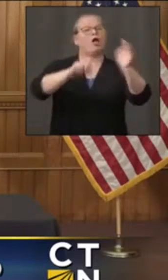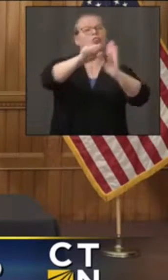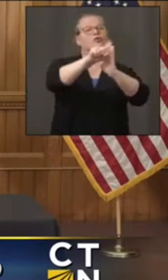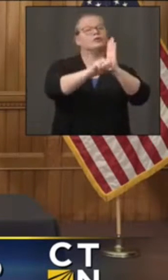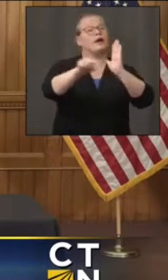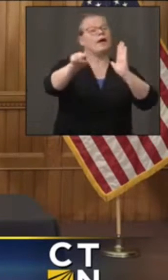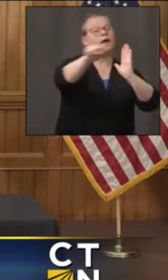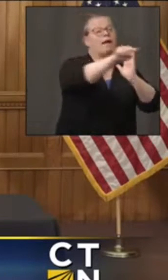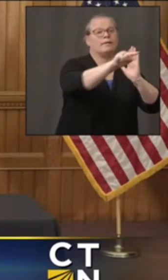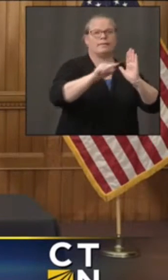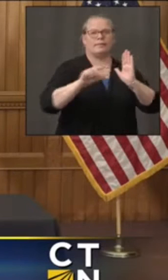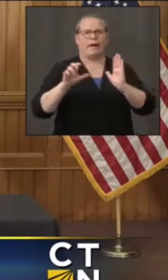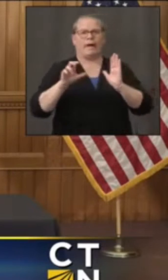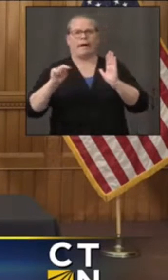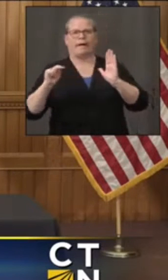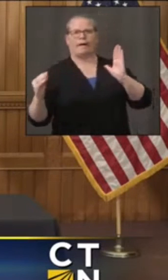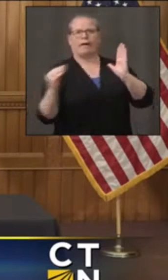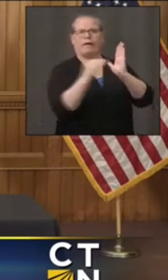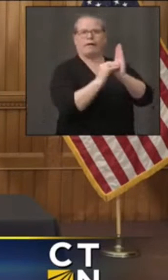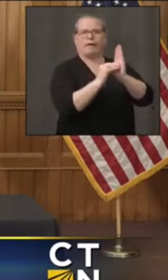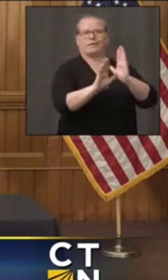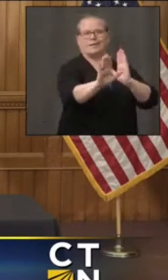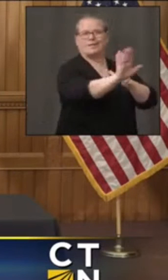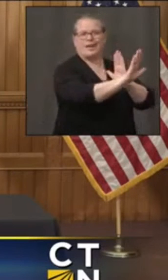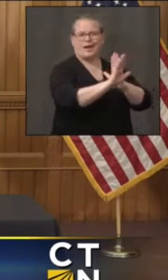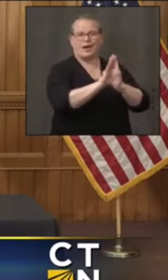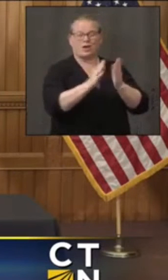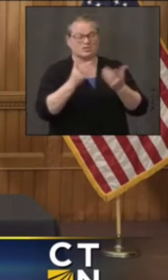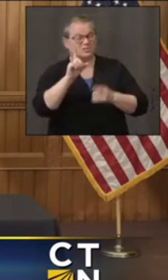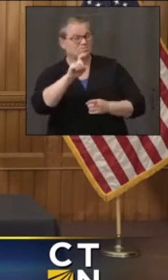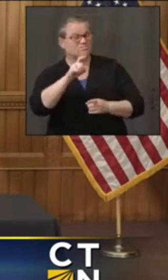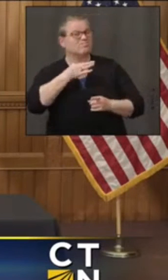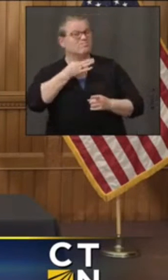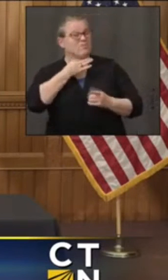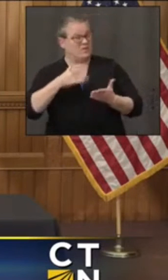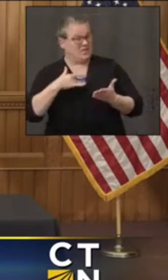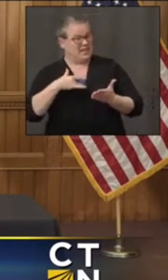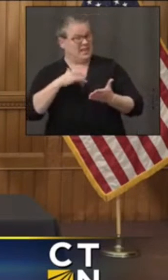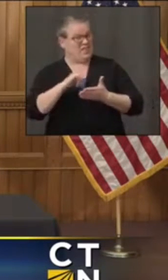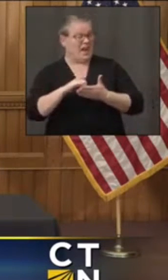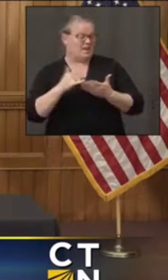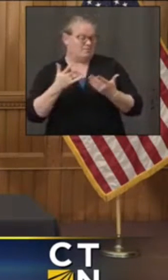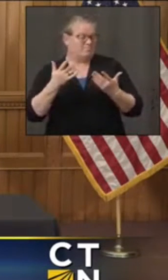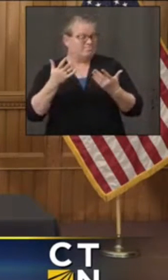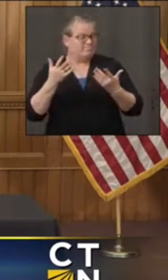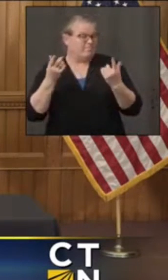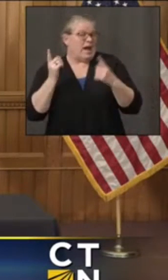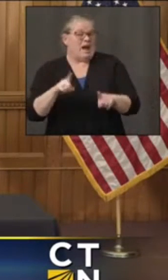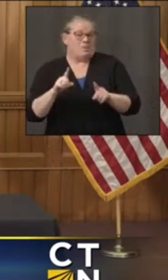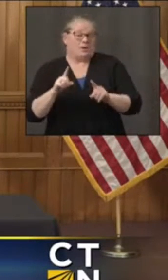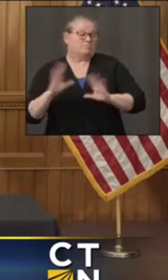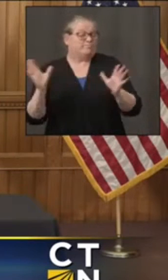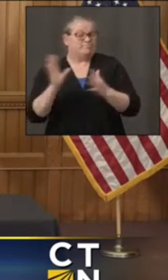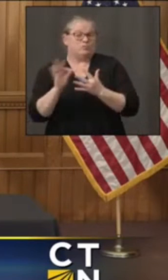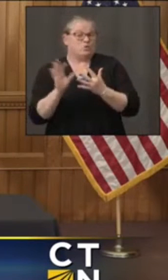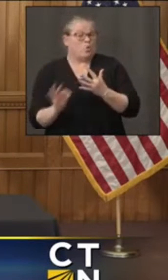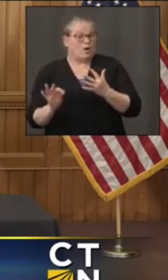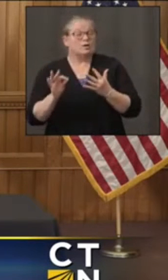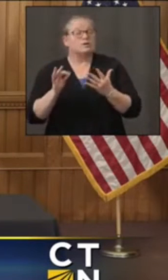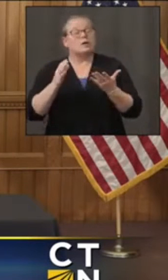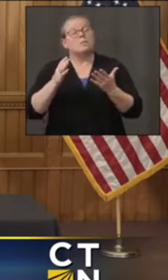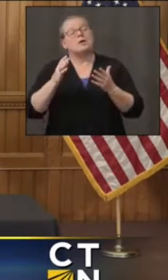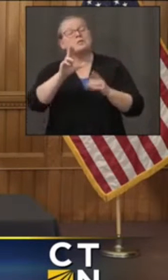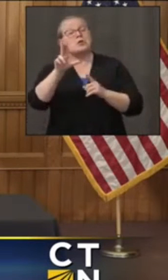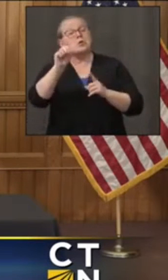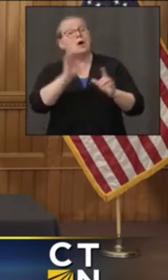almost, do you look at that as it was almost inevitable because when you compare our positivity rate with the rest of the country, but it's kind of